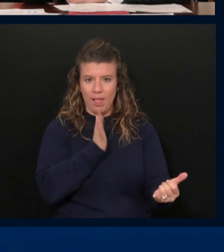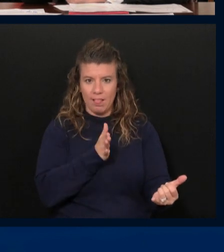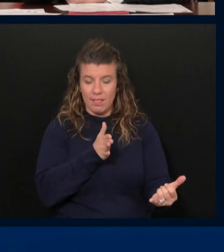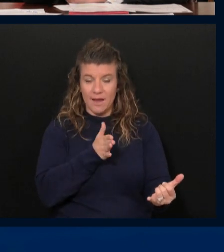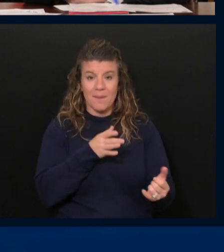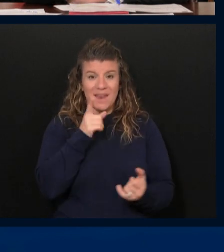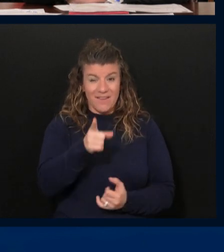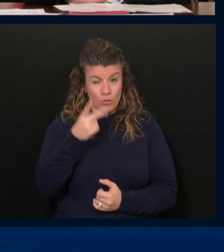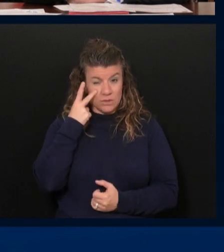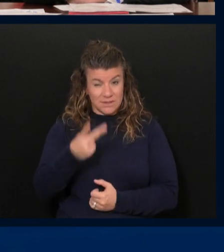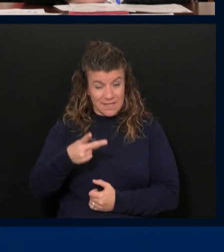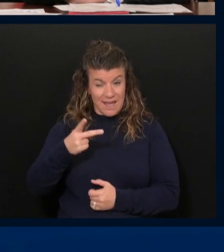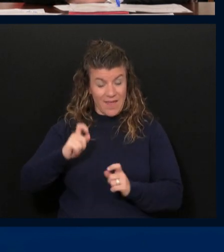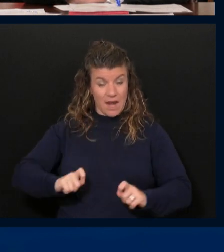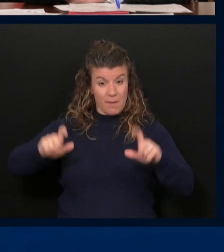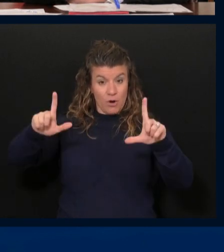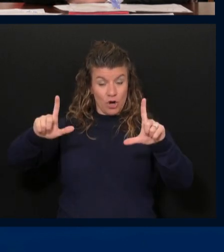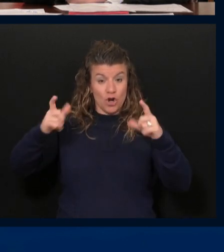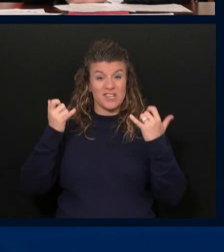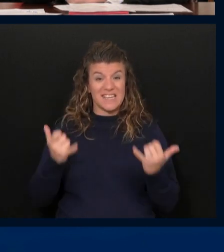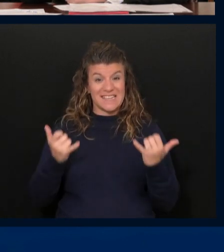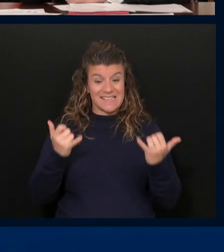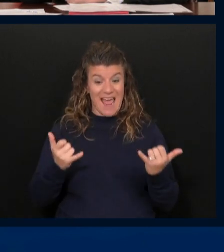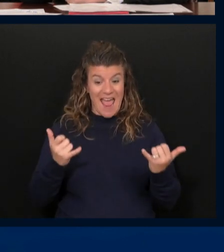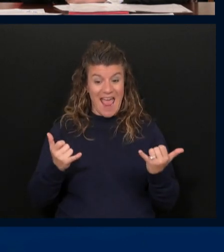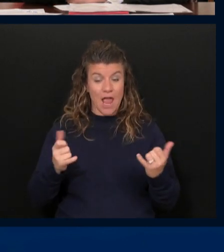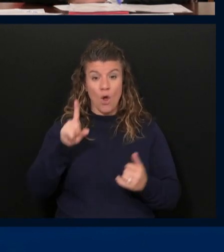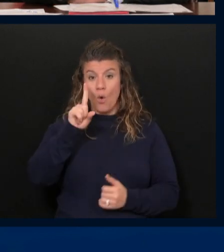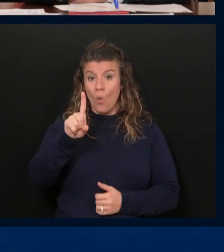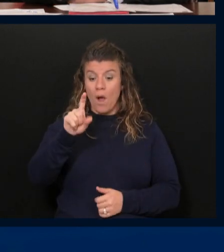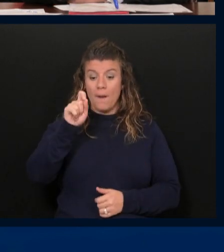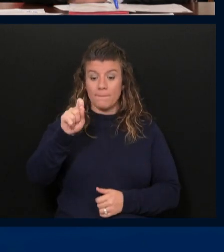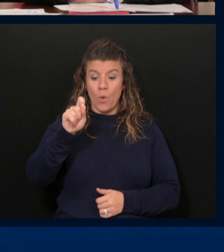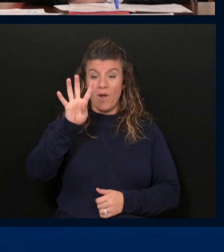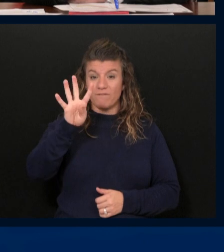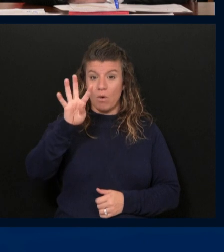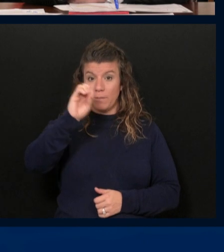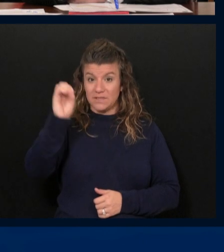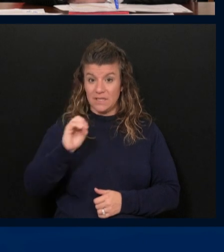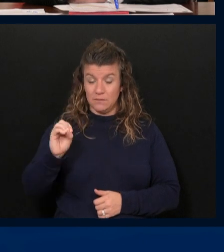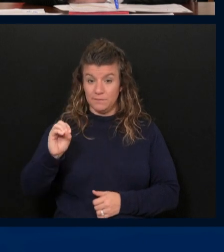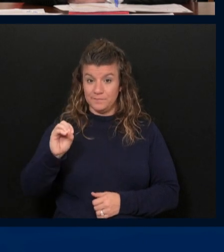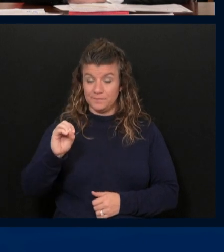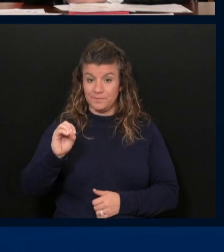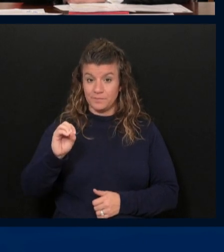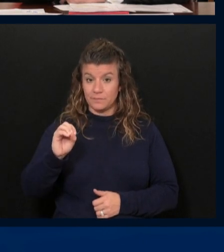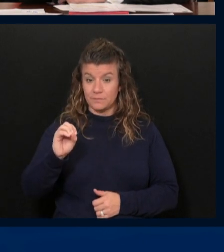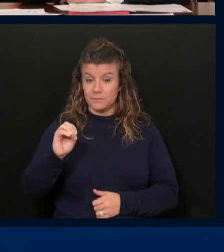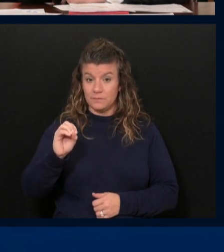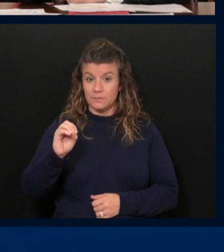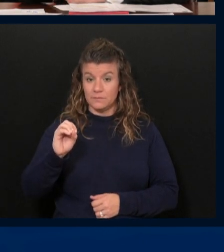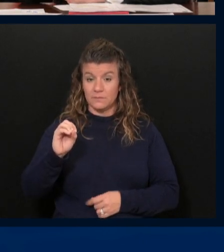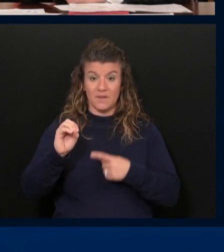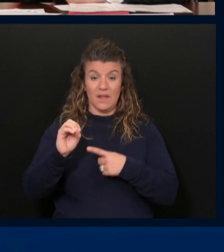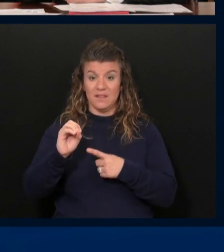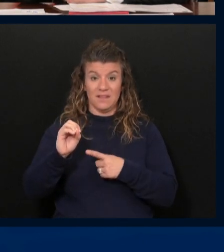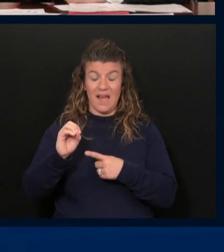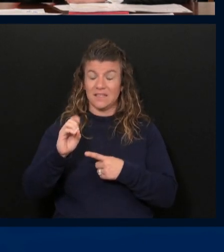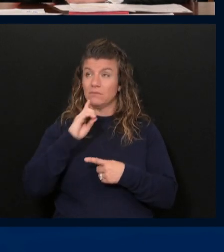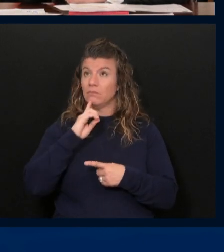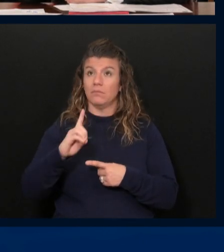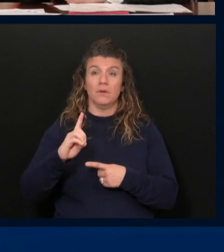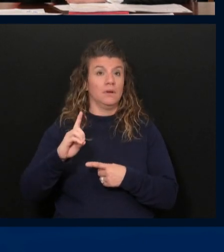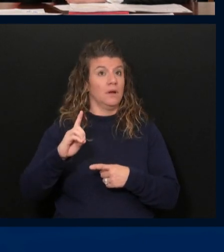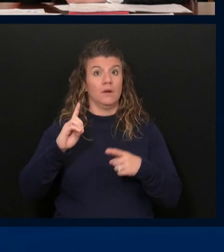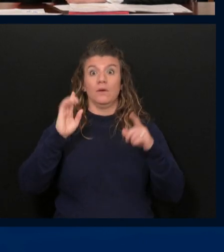if you'll see, today we trended at 1.4%, which is beyond